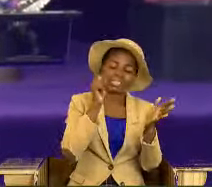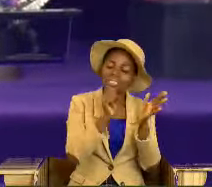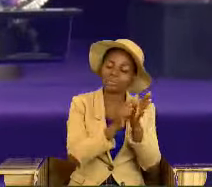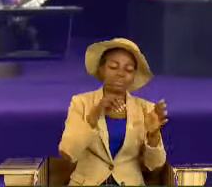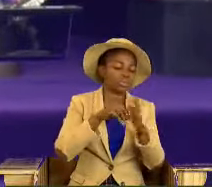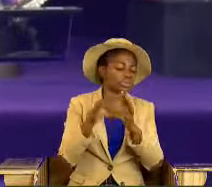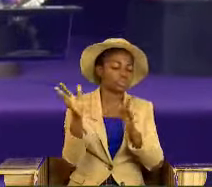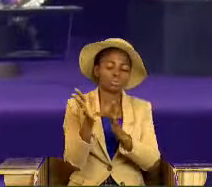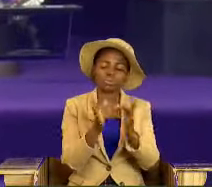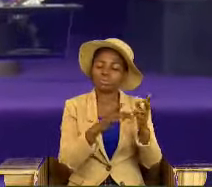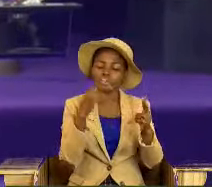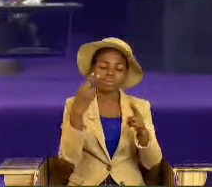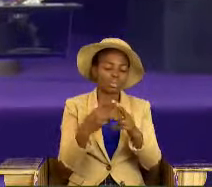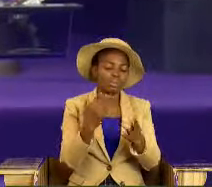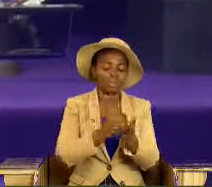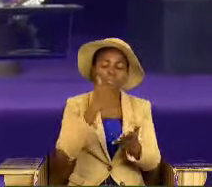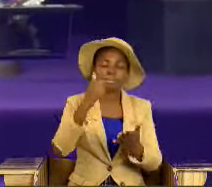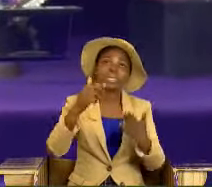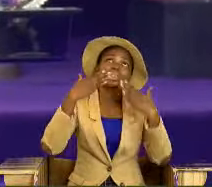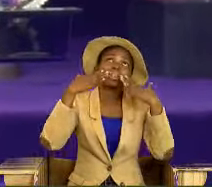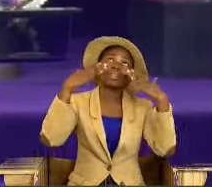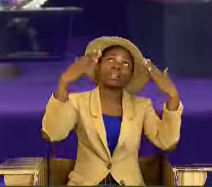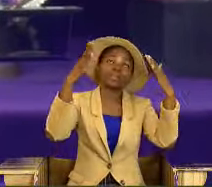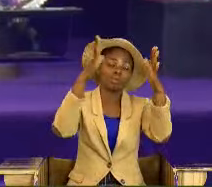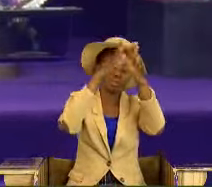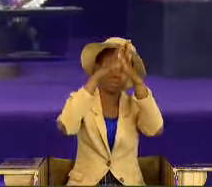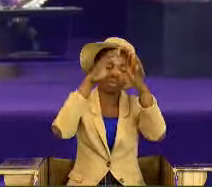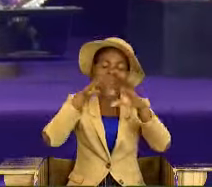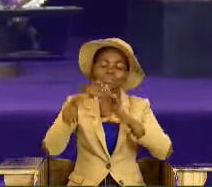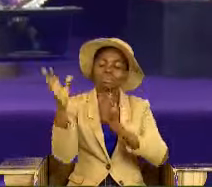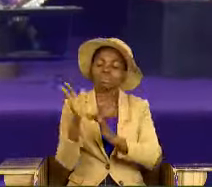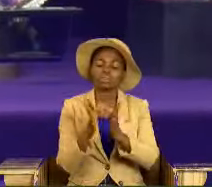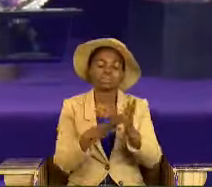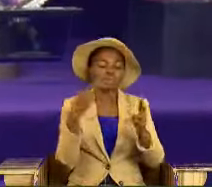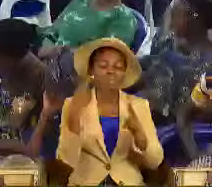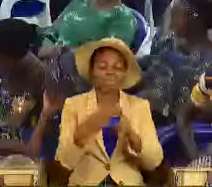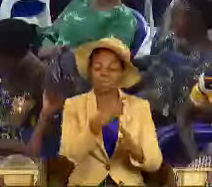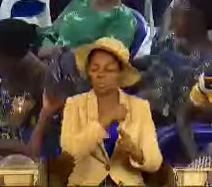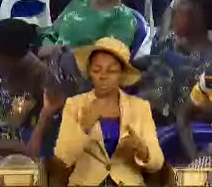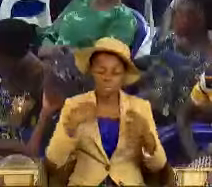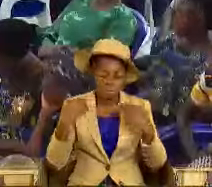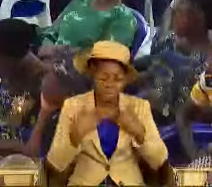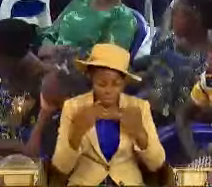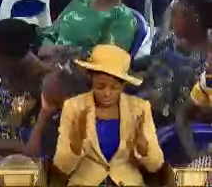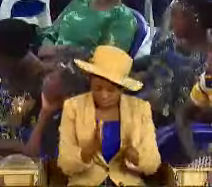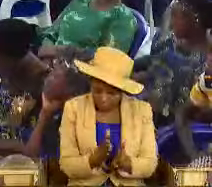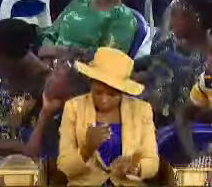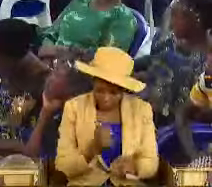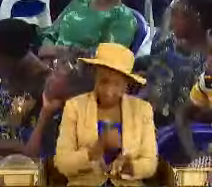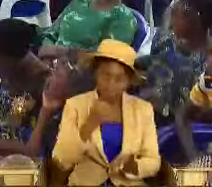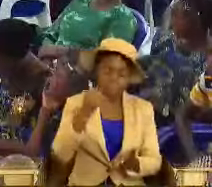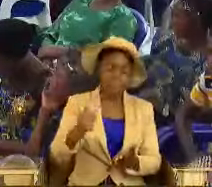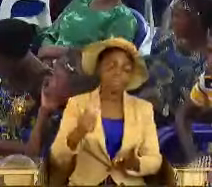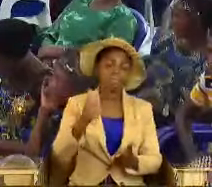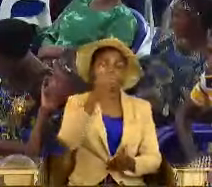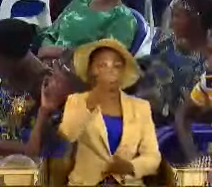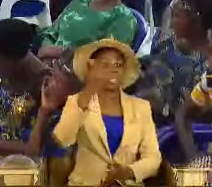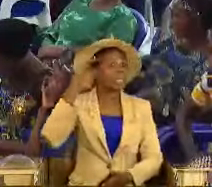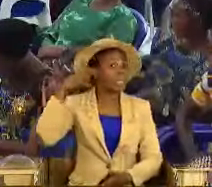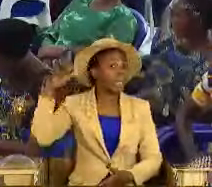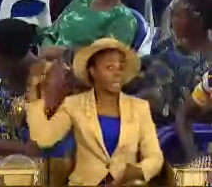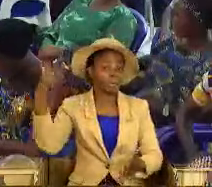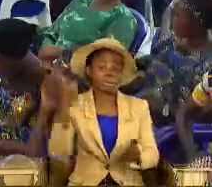Jesus thank you father in Jesus name we have prayed a louder